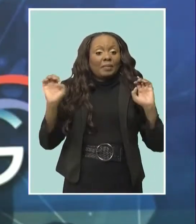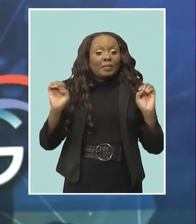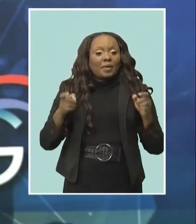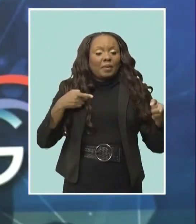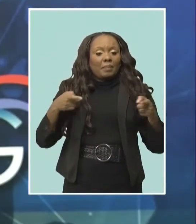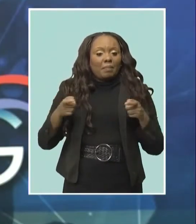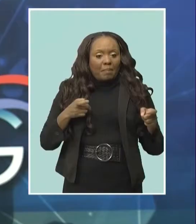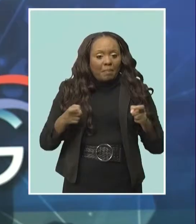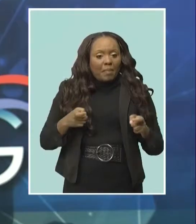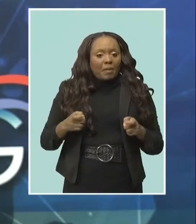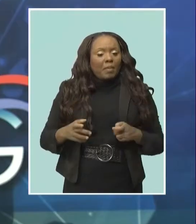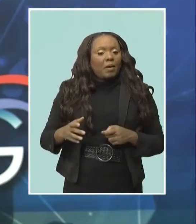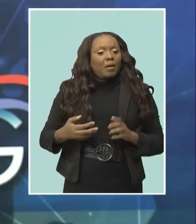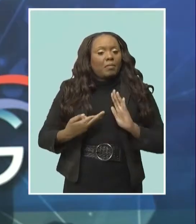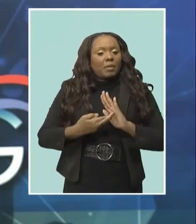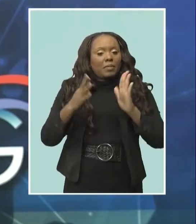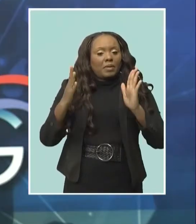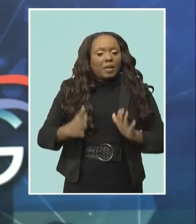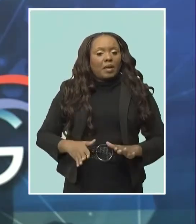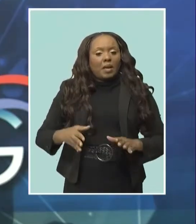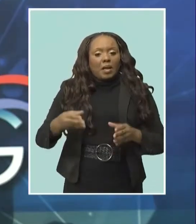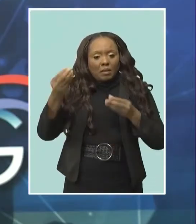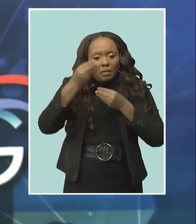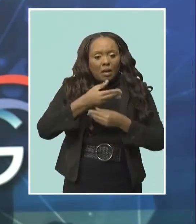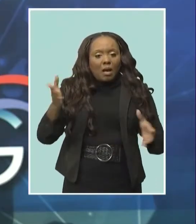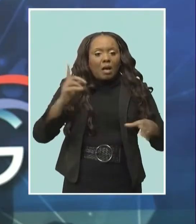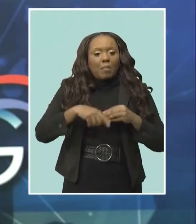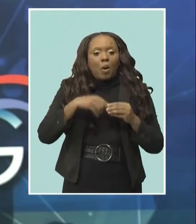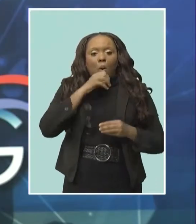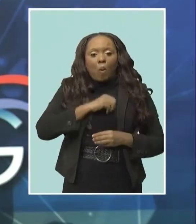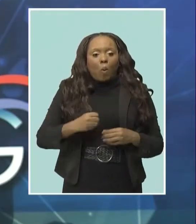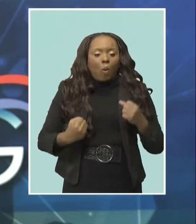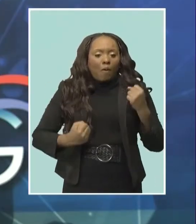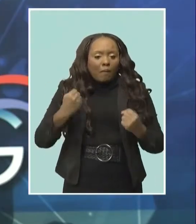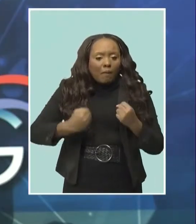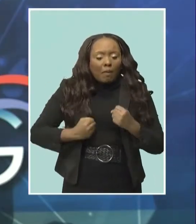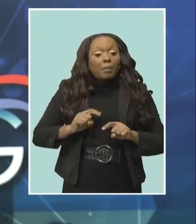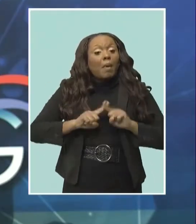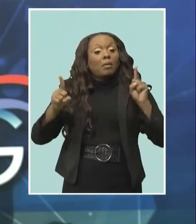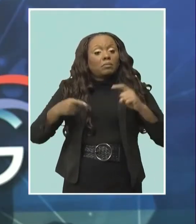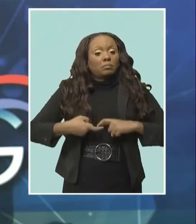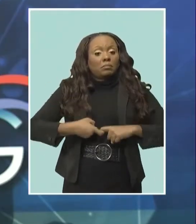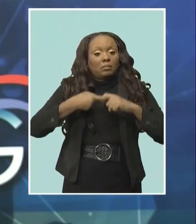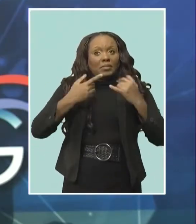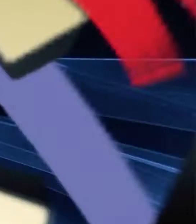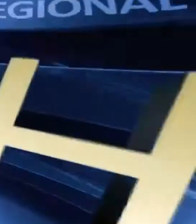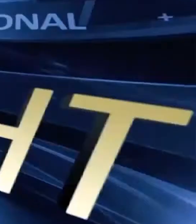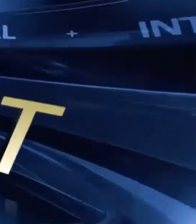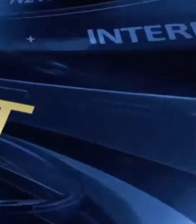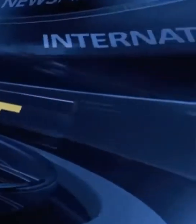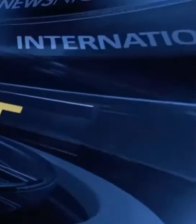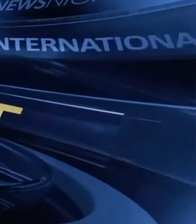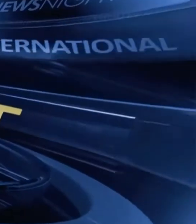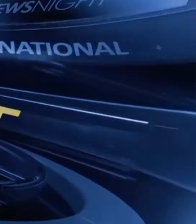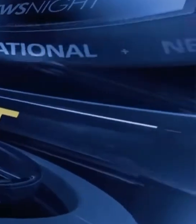emergency management official sends a message about old vehicles and appliances.